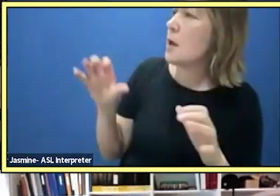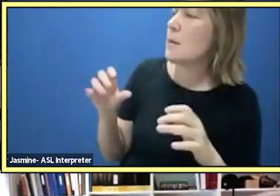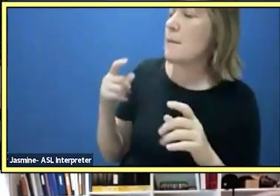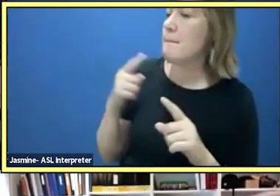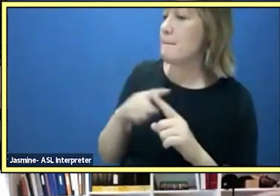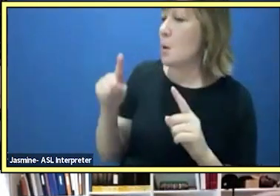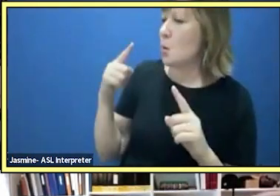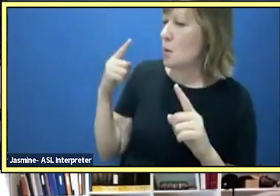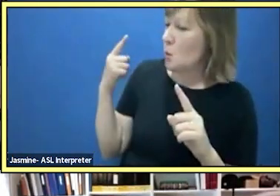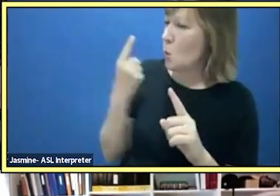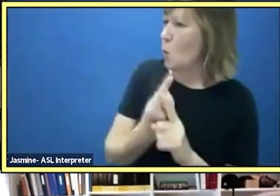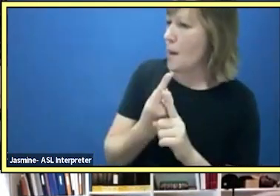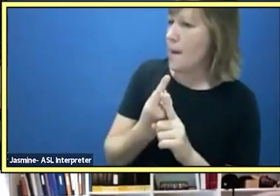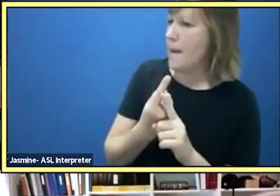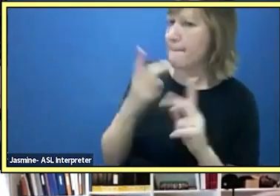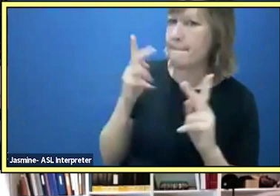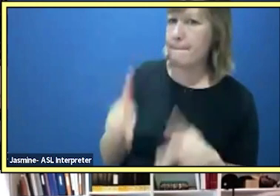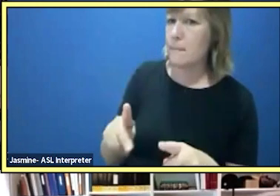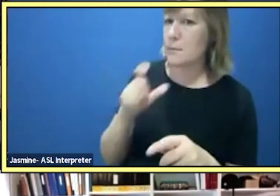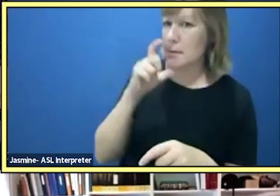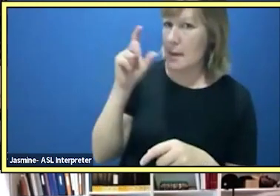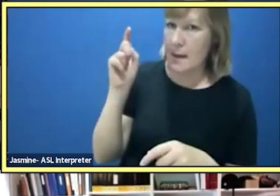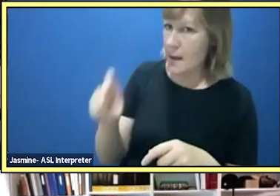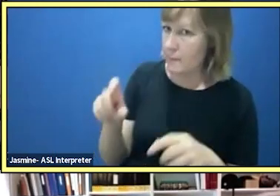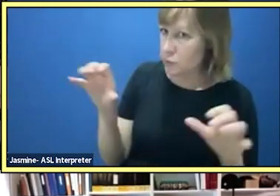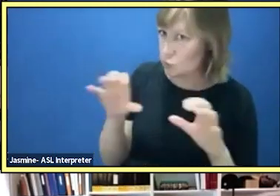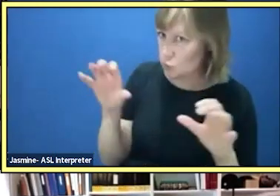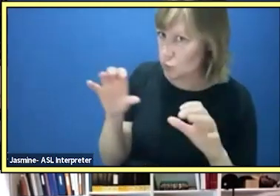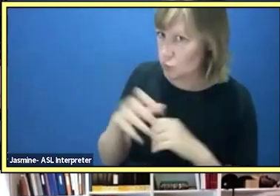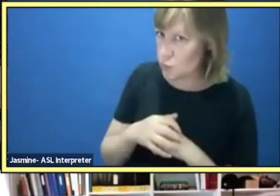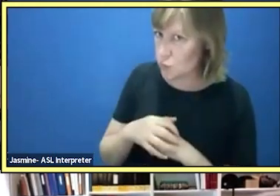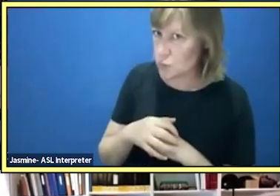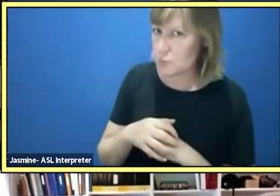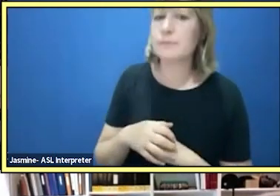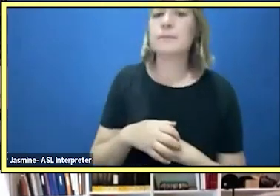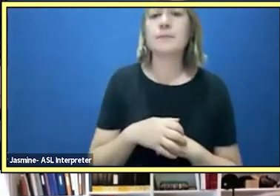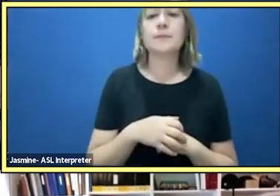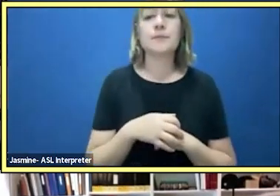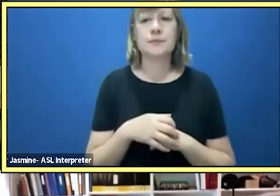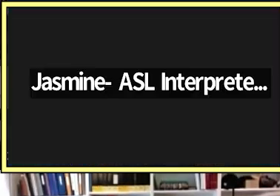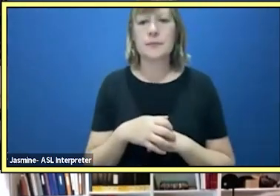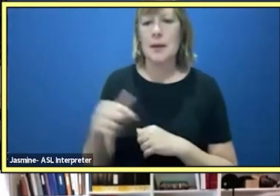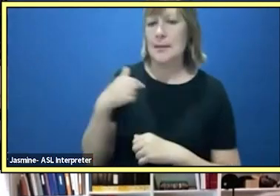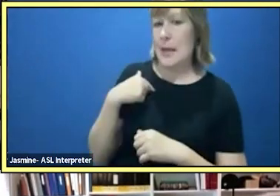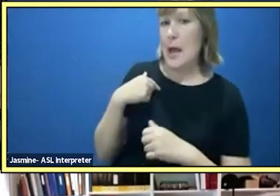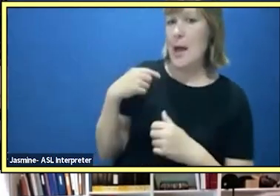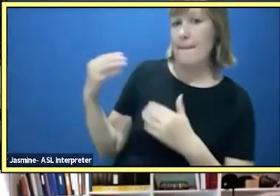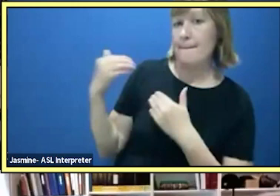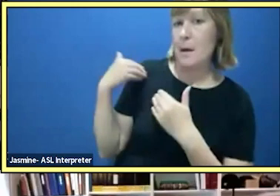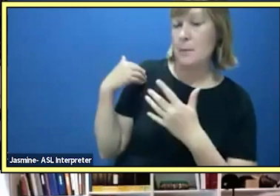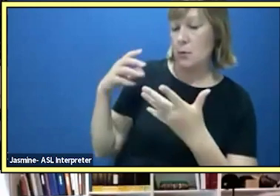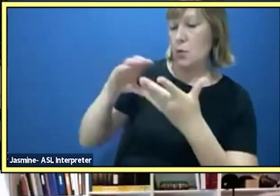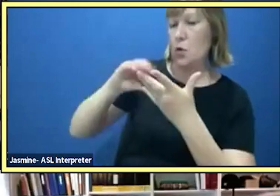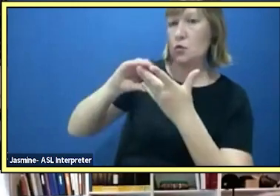all of those four things. I do everything. I do the last three of those four, and every plan writer I